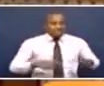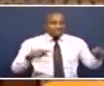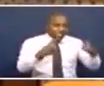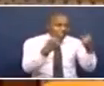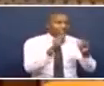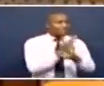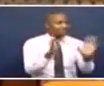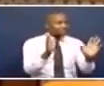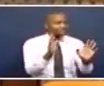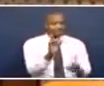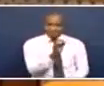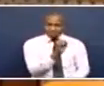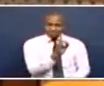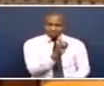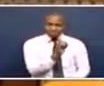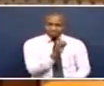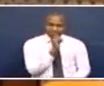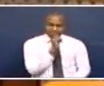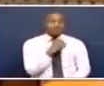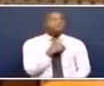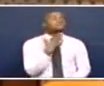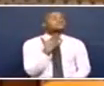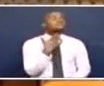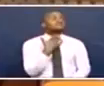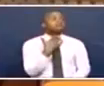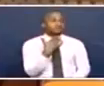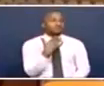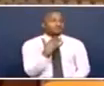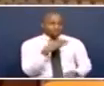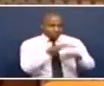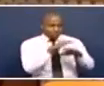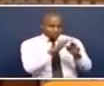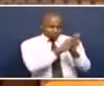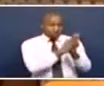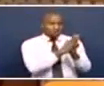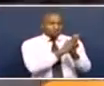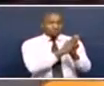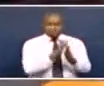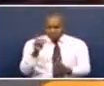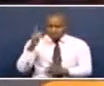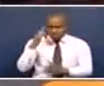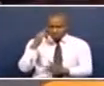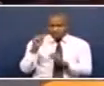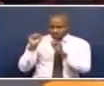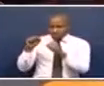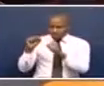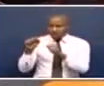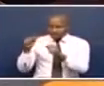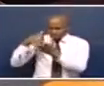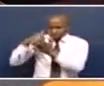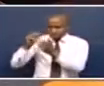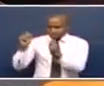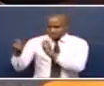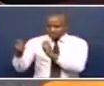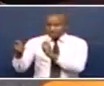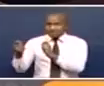of, you know, all the negative stories. And I wanted to be part of the positive stories. Did you feel you could be it? You could be part of the change? I did it before I